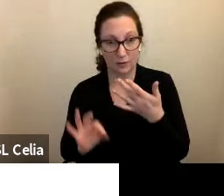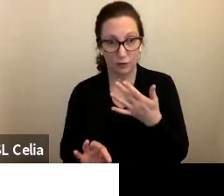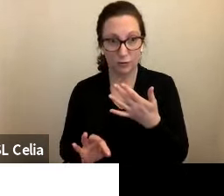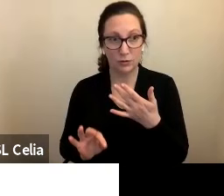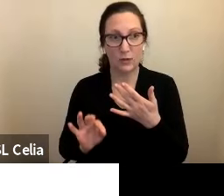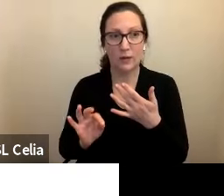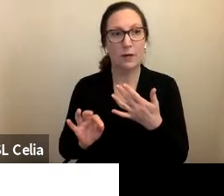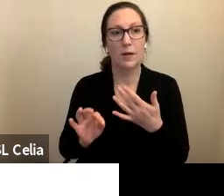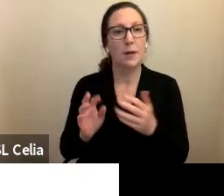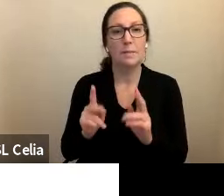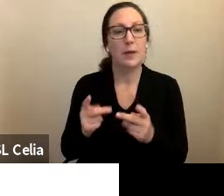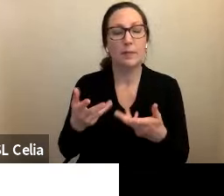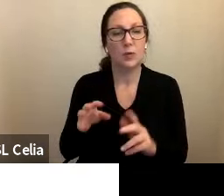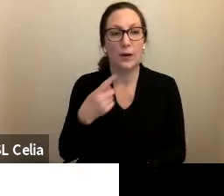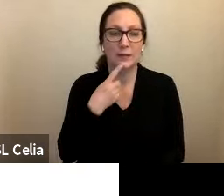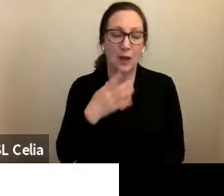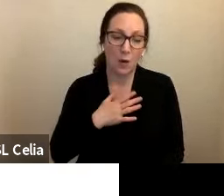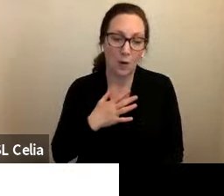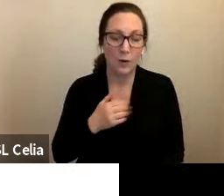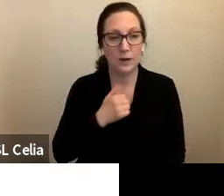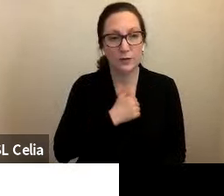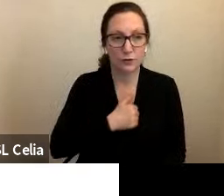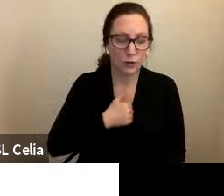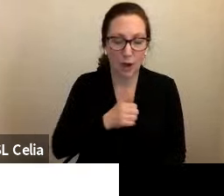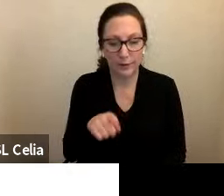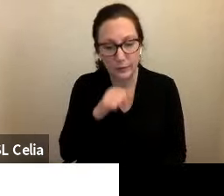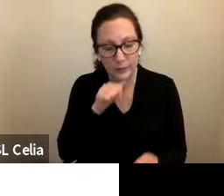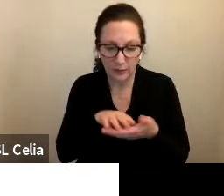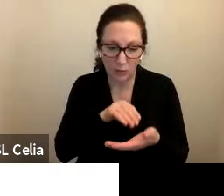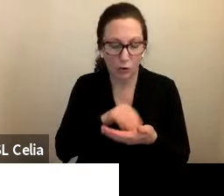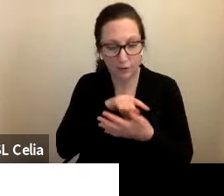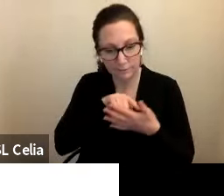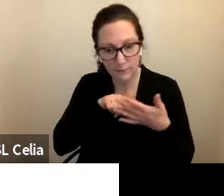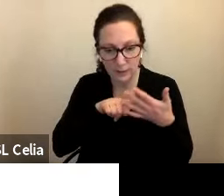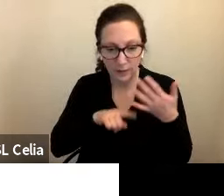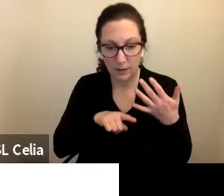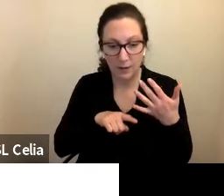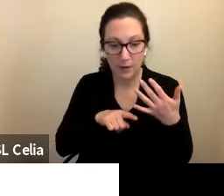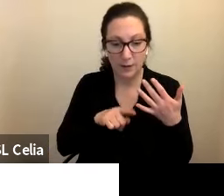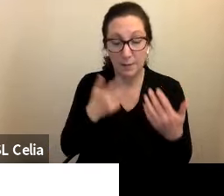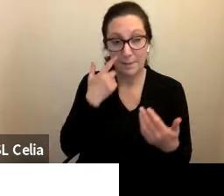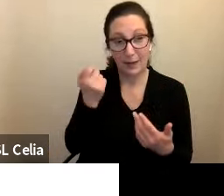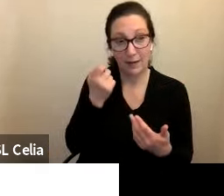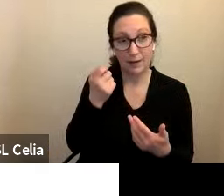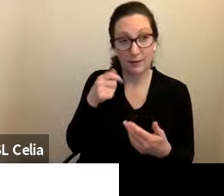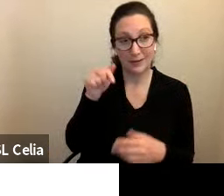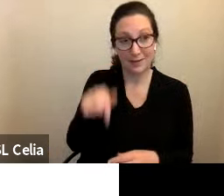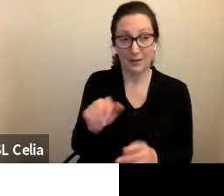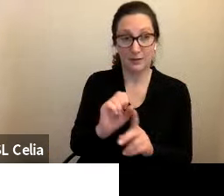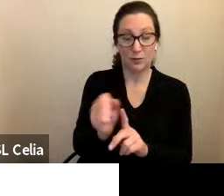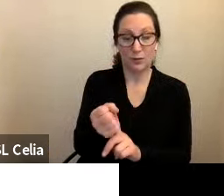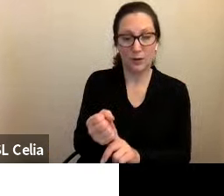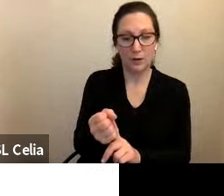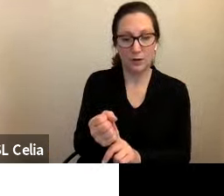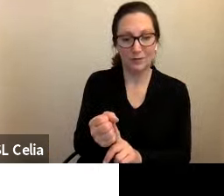they don't want to say, well, we're sorry that you didn't learn those things, because in this situation, we need you